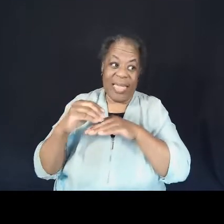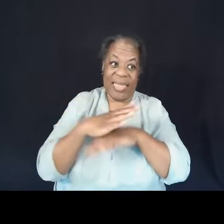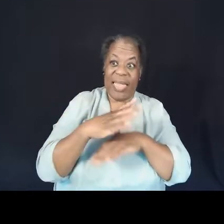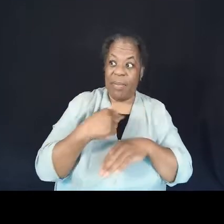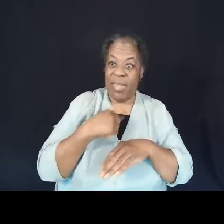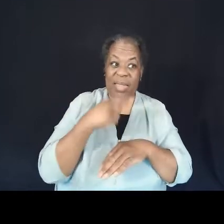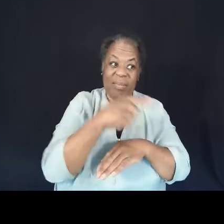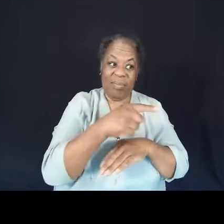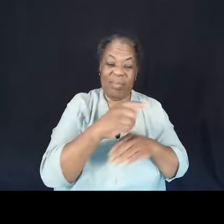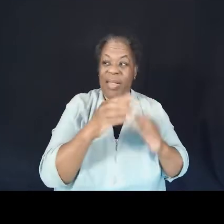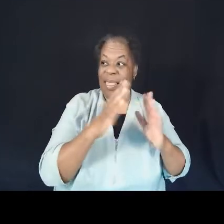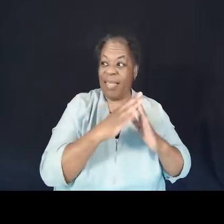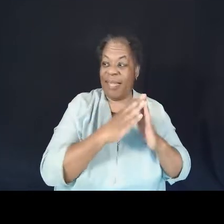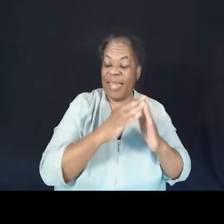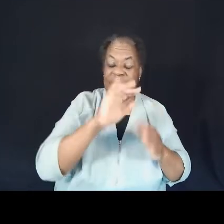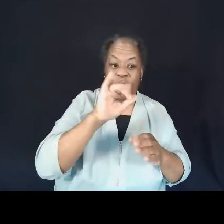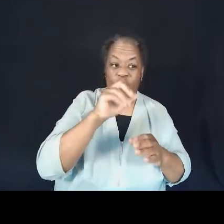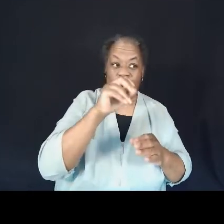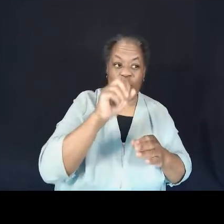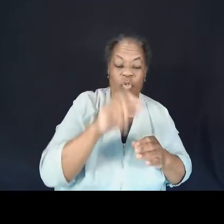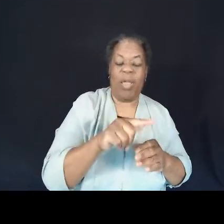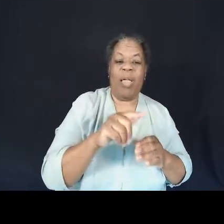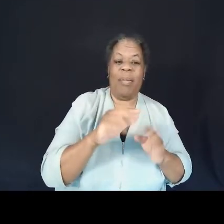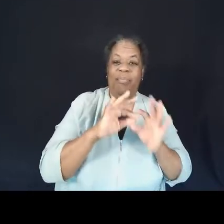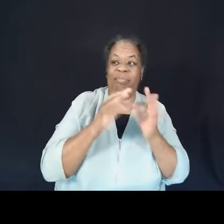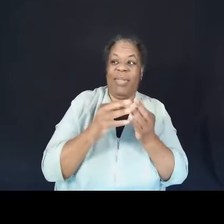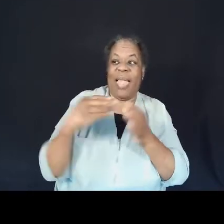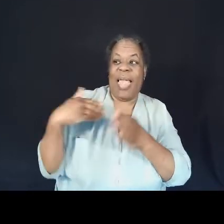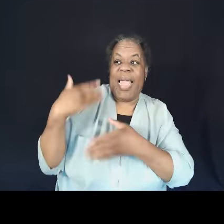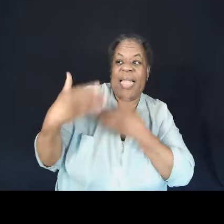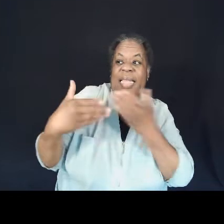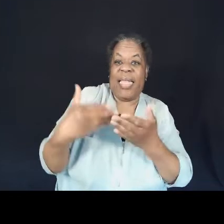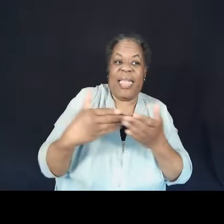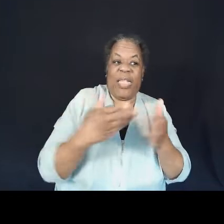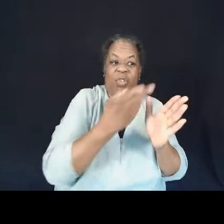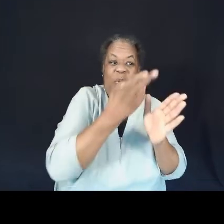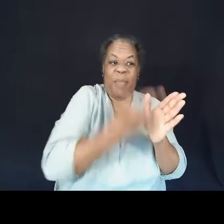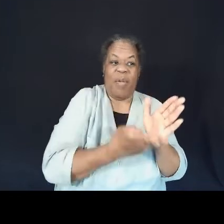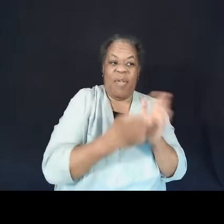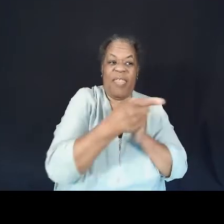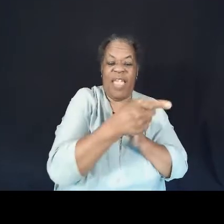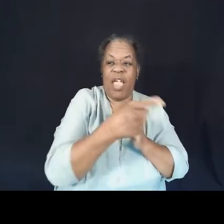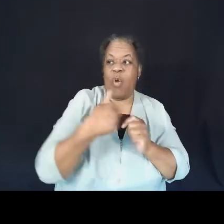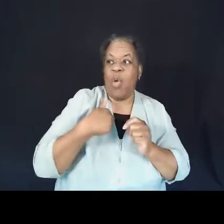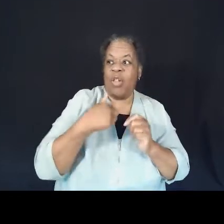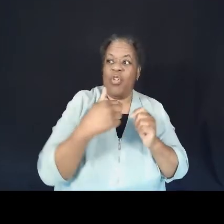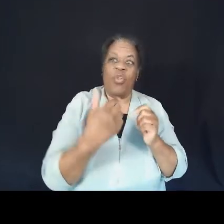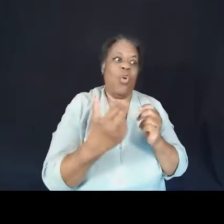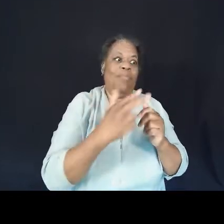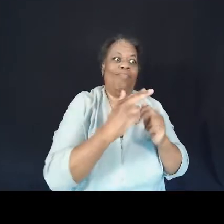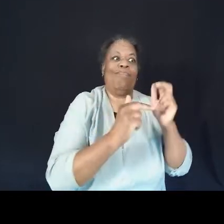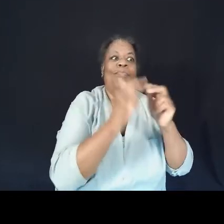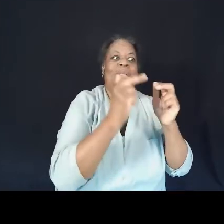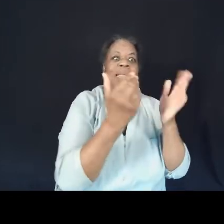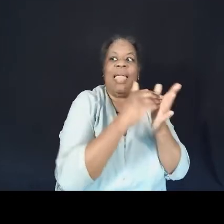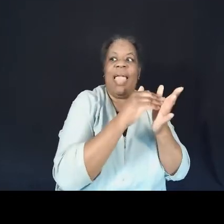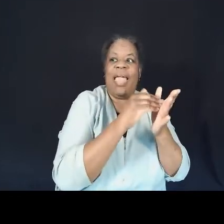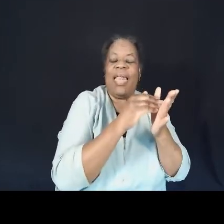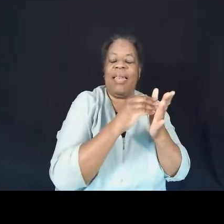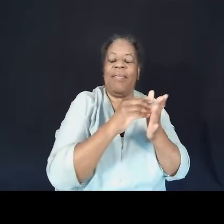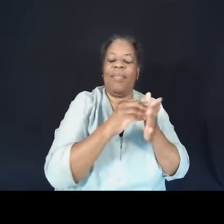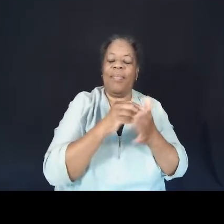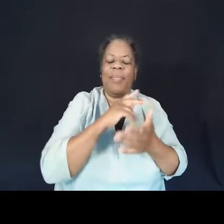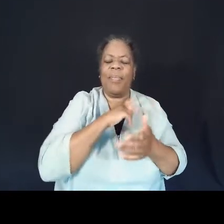Judah where my ancestors are buried so that I can rebuild it. Then the king with the queen sitting beside him asked